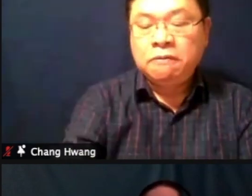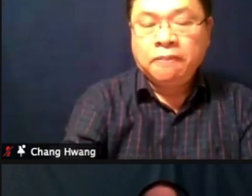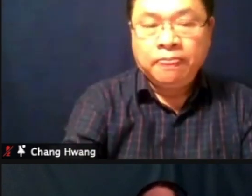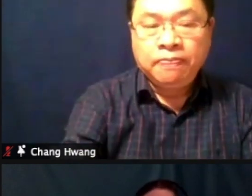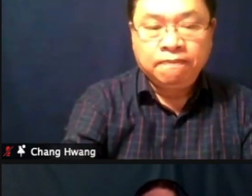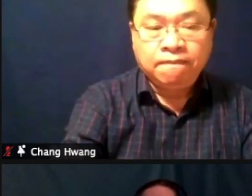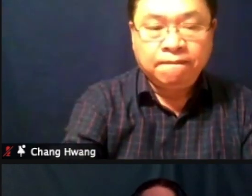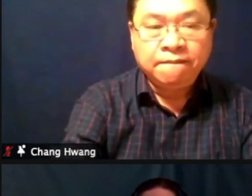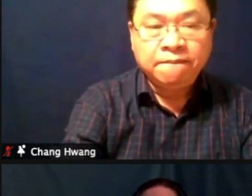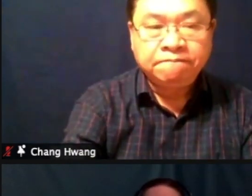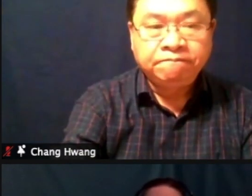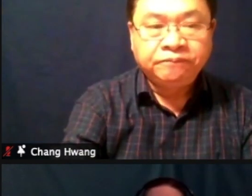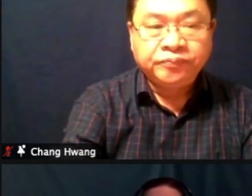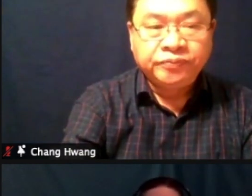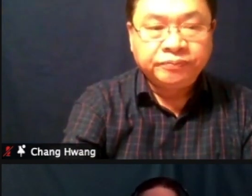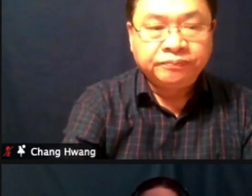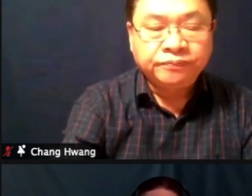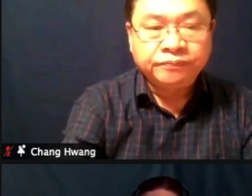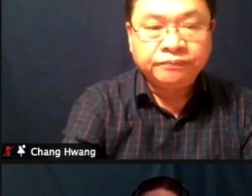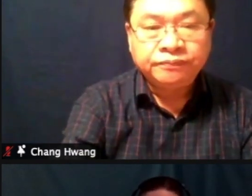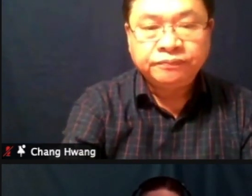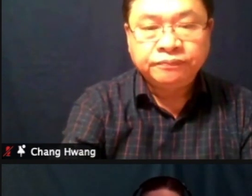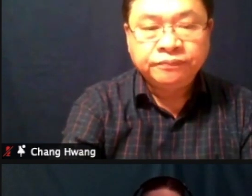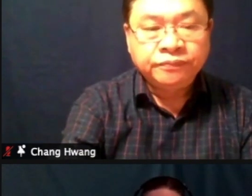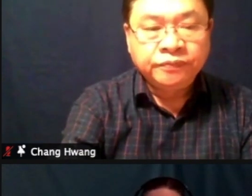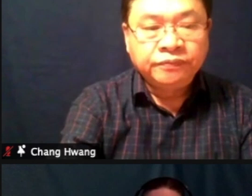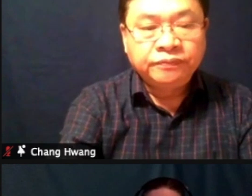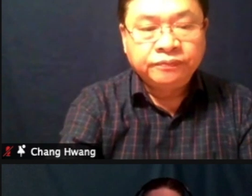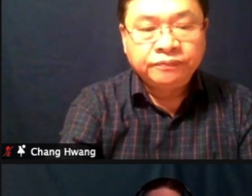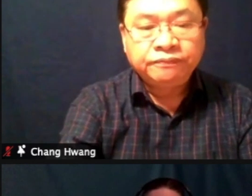learn, or from Tokyo to South Korea to attend this school.